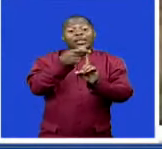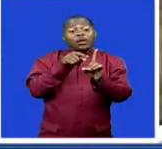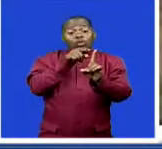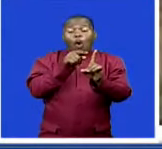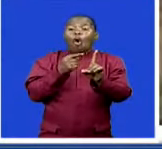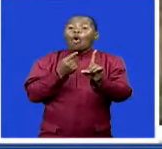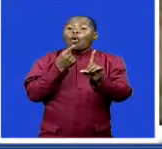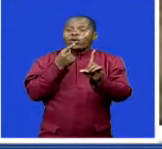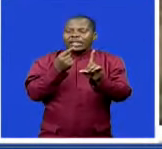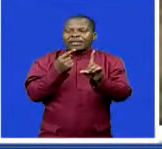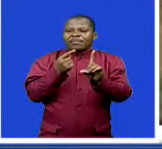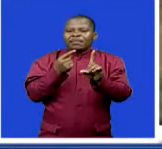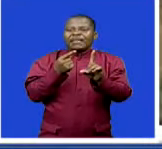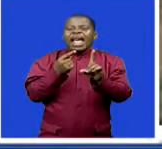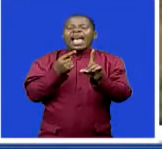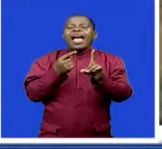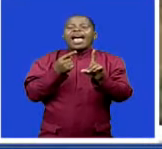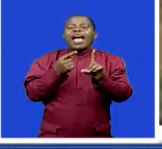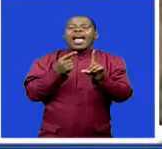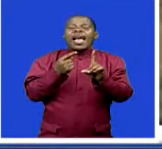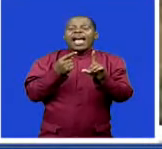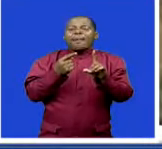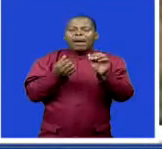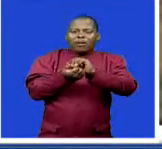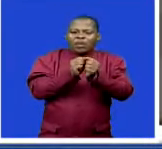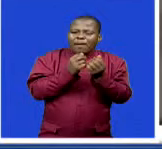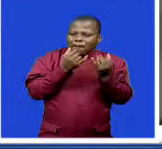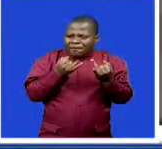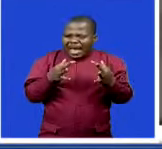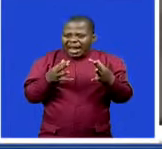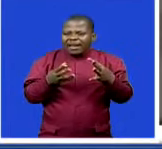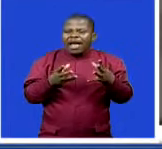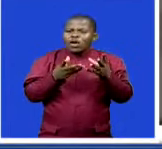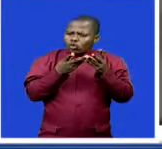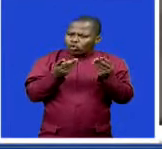the country still needs to address many prevailing challenges.